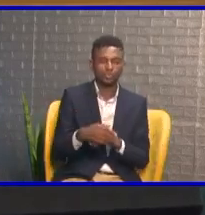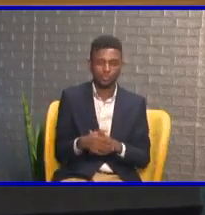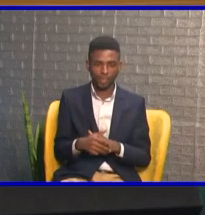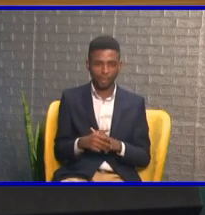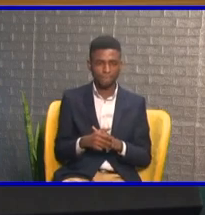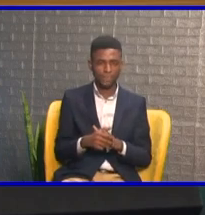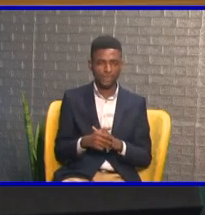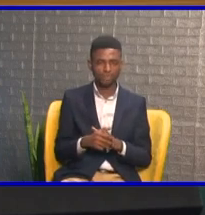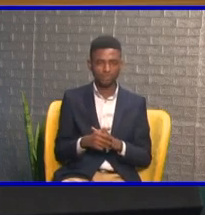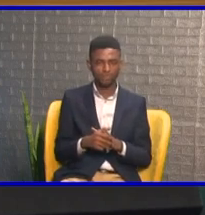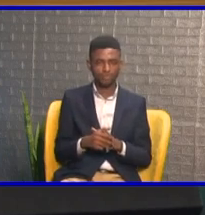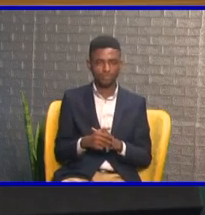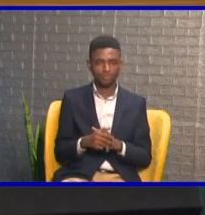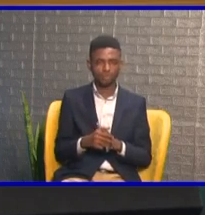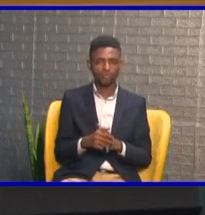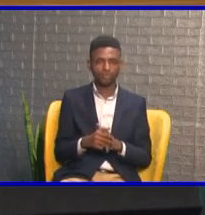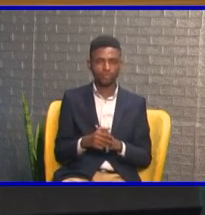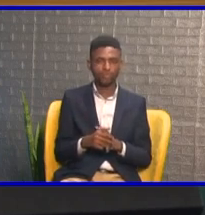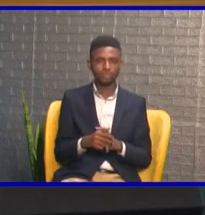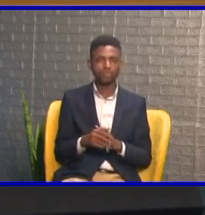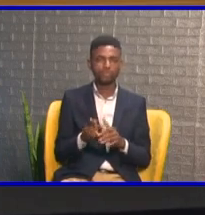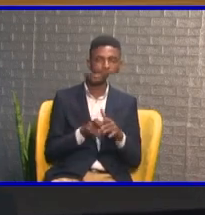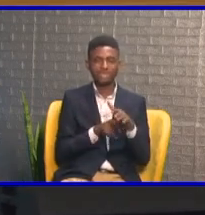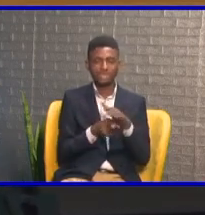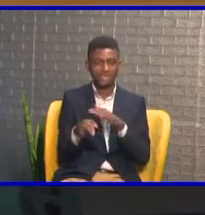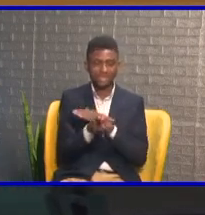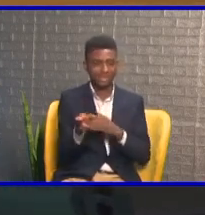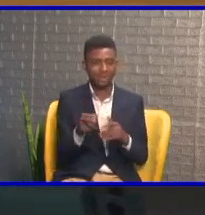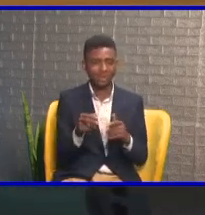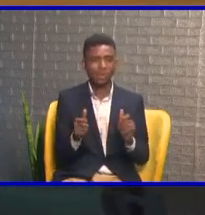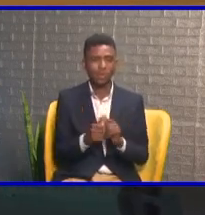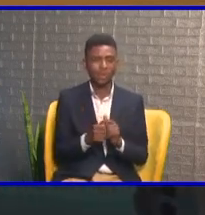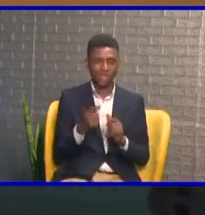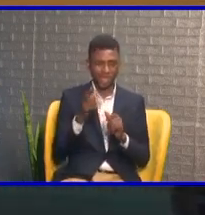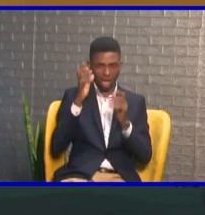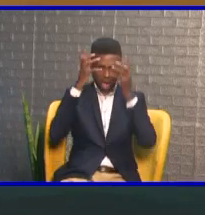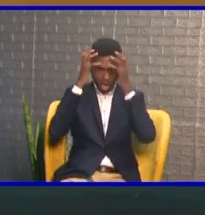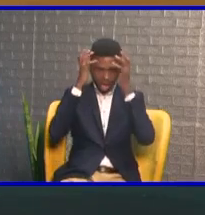Hallelujah. Angry snakes. Snake with the head on fire.